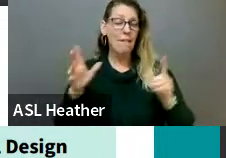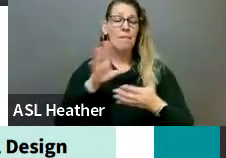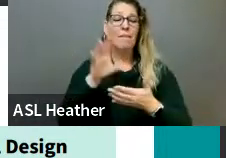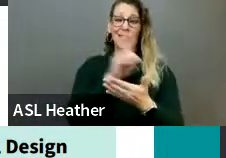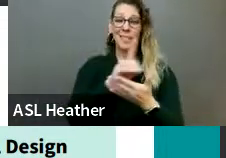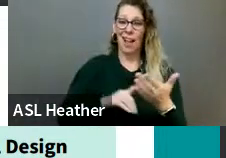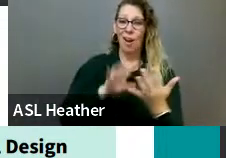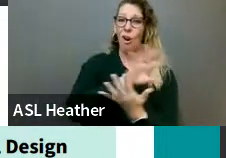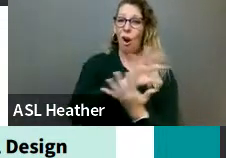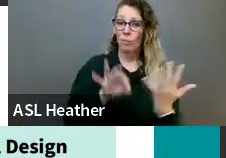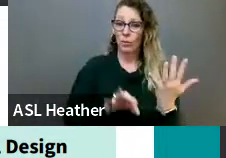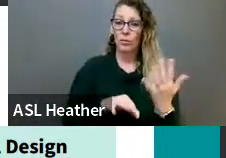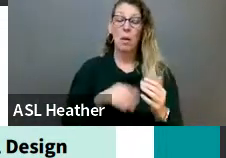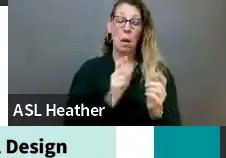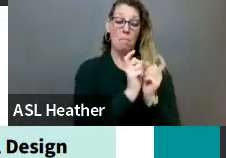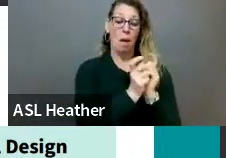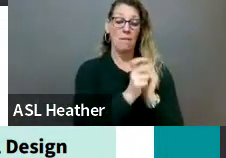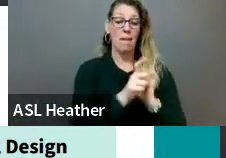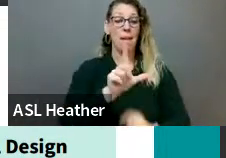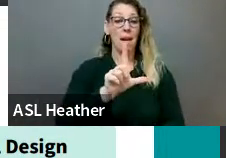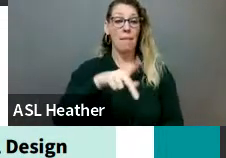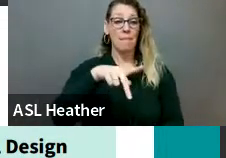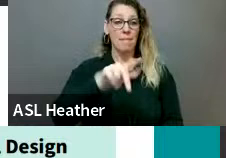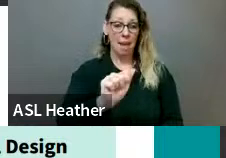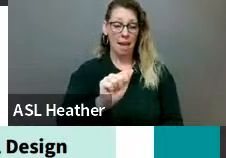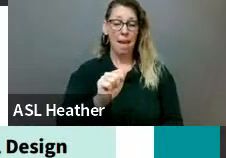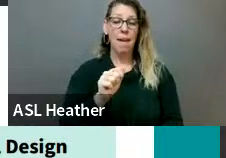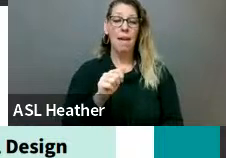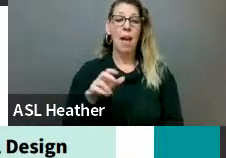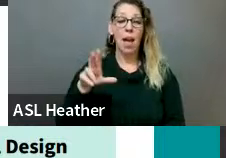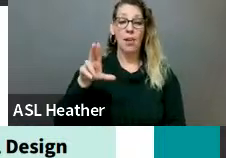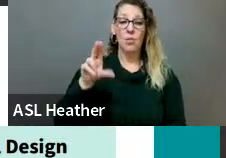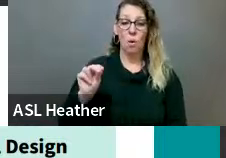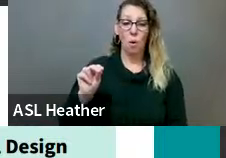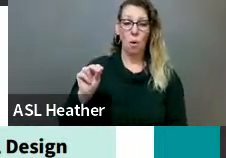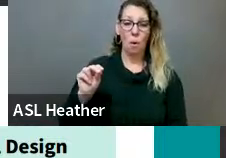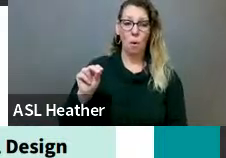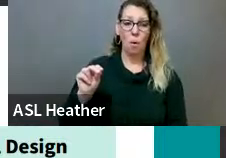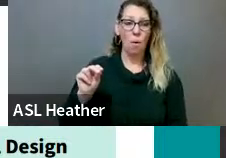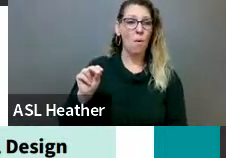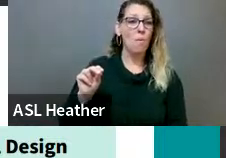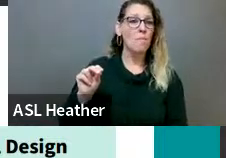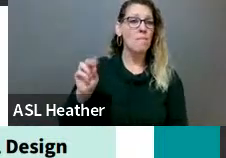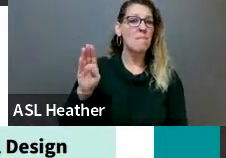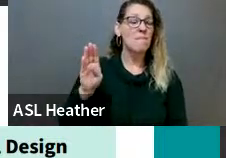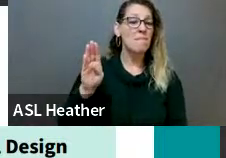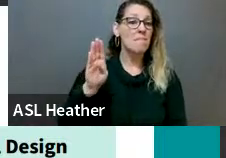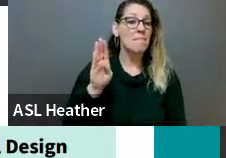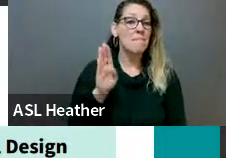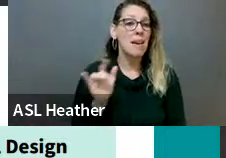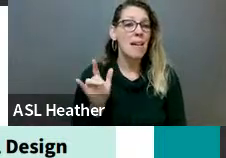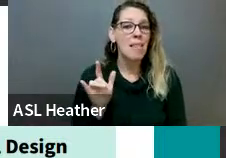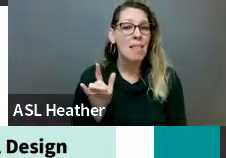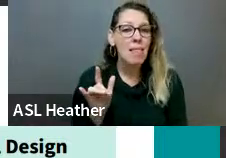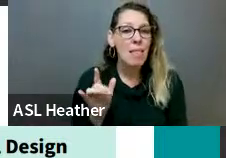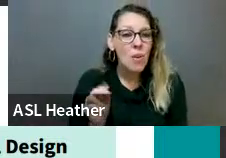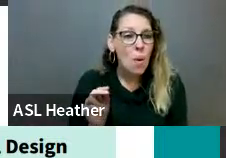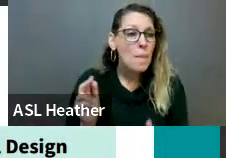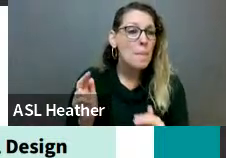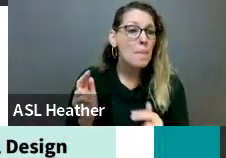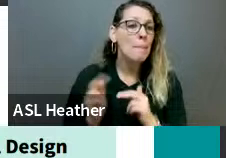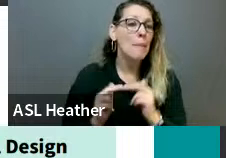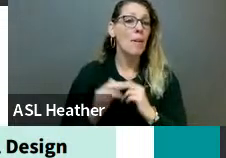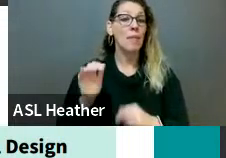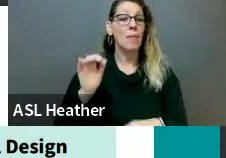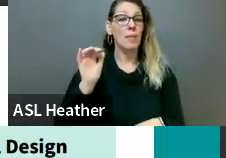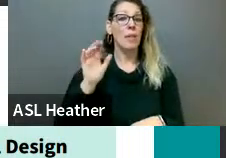options. The modified LPA and the no build are the alternatives. Within the modified